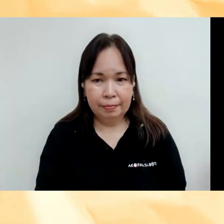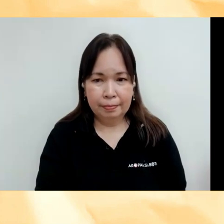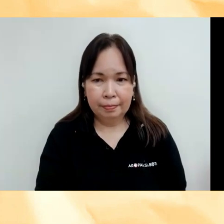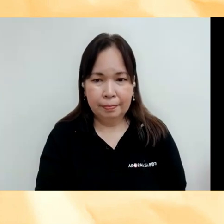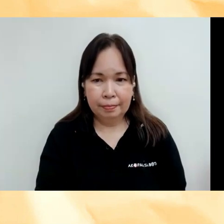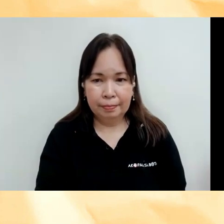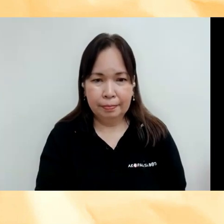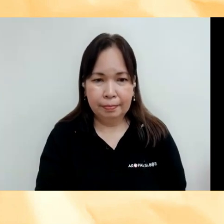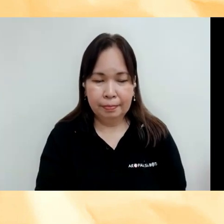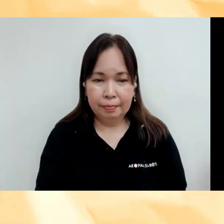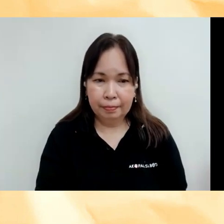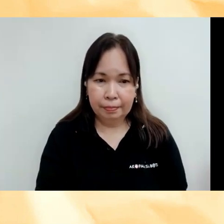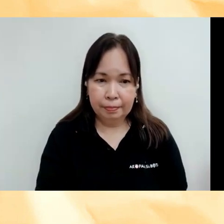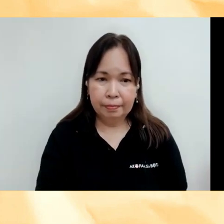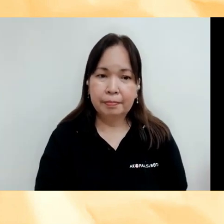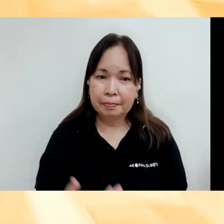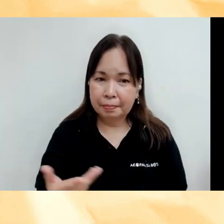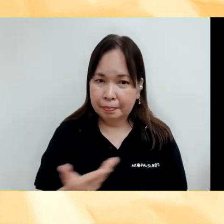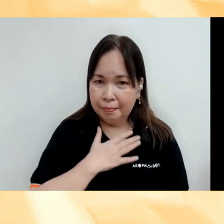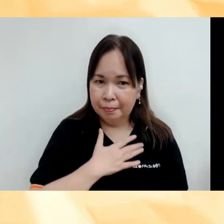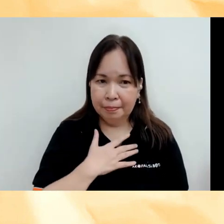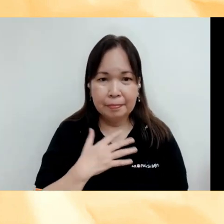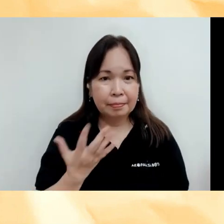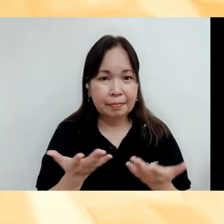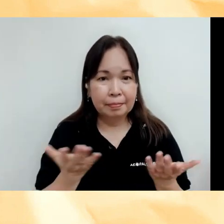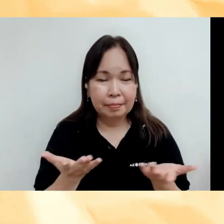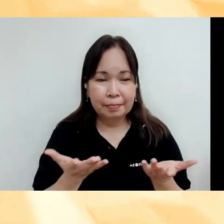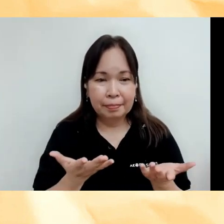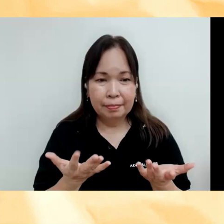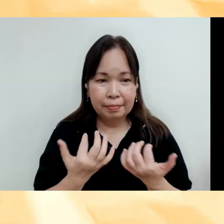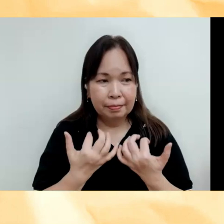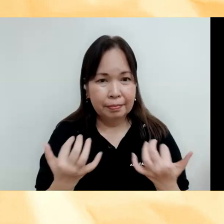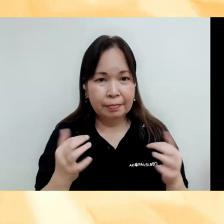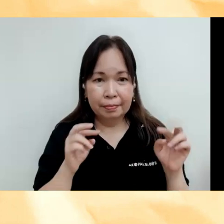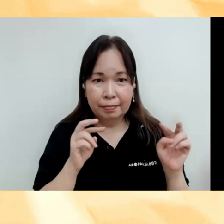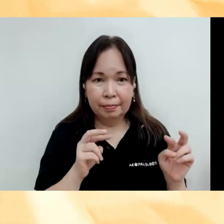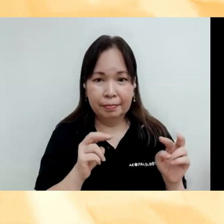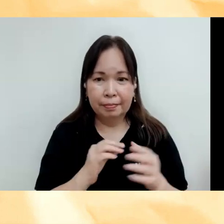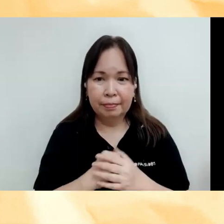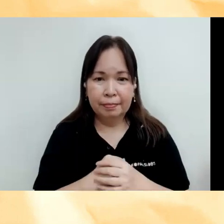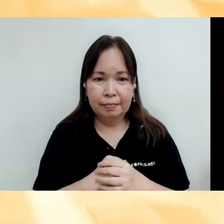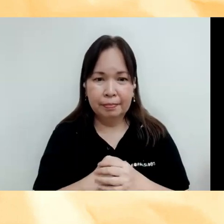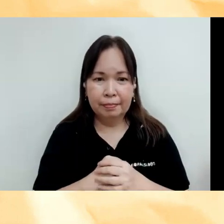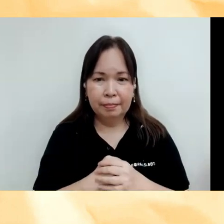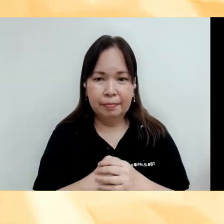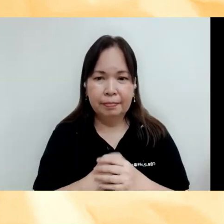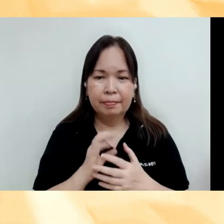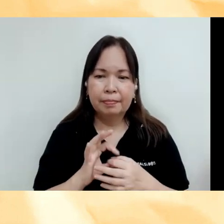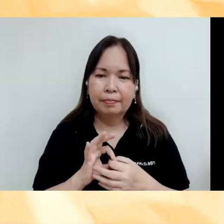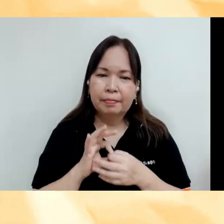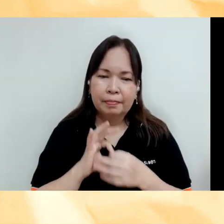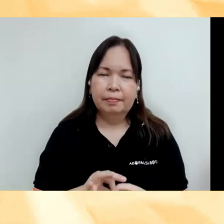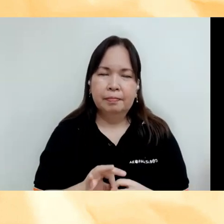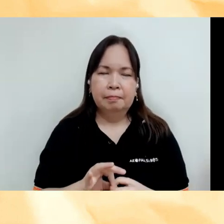So I'd like to invite everyone, all of us gathered here, to adopt siguro a grounded